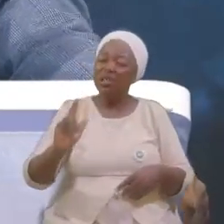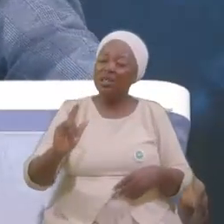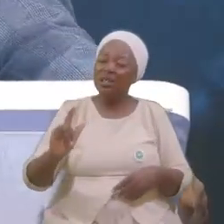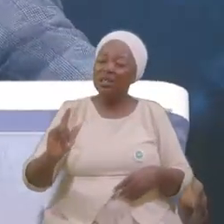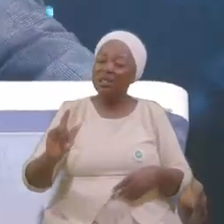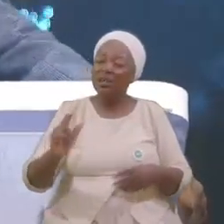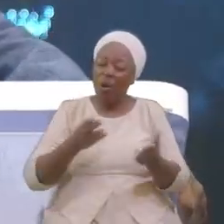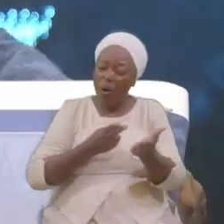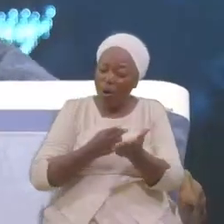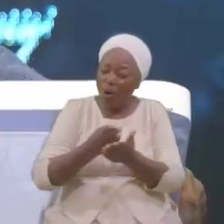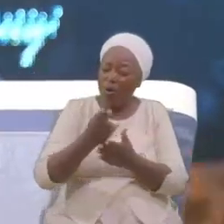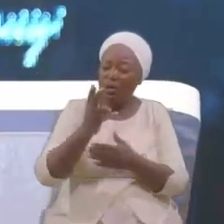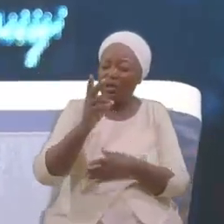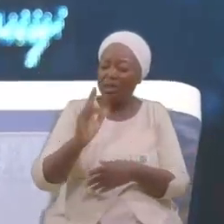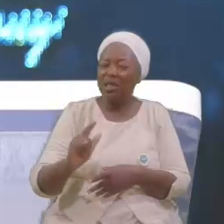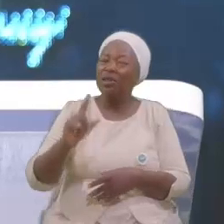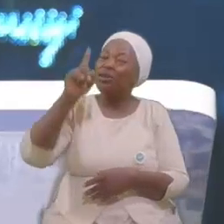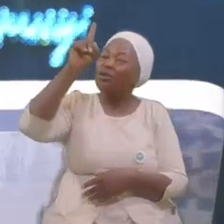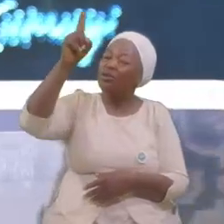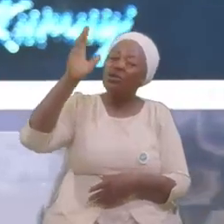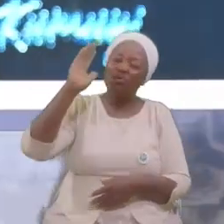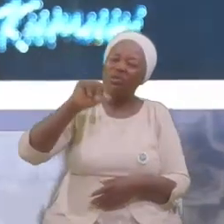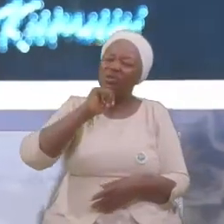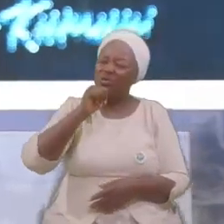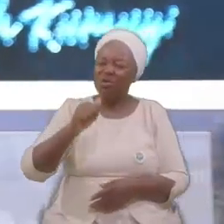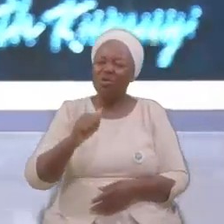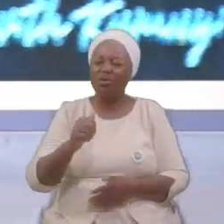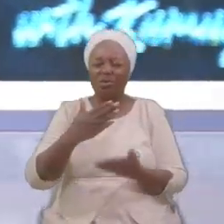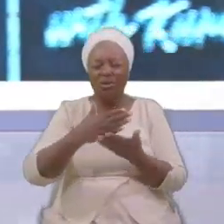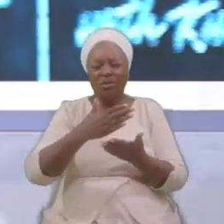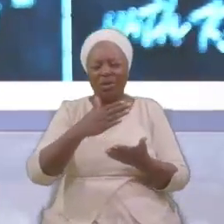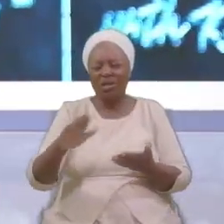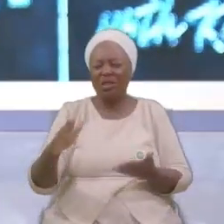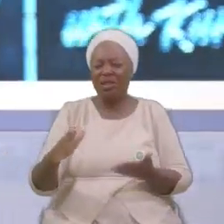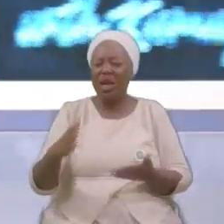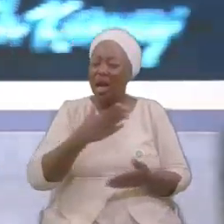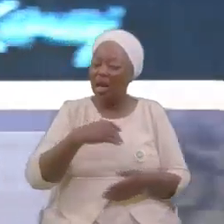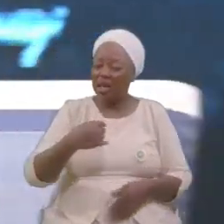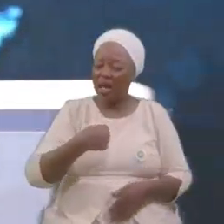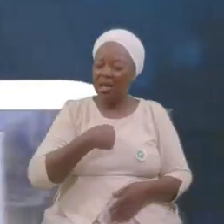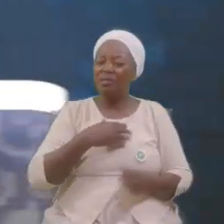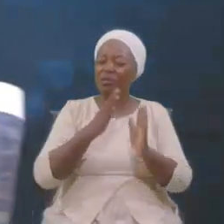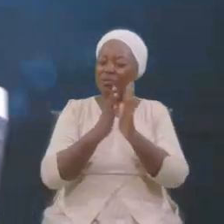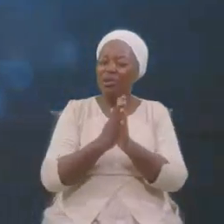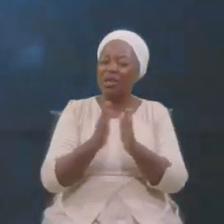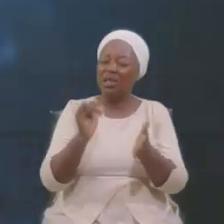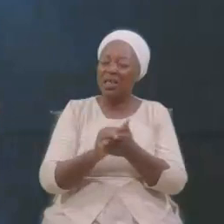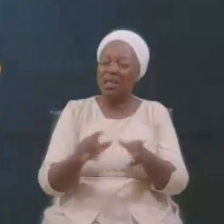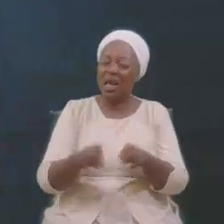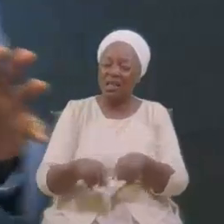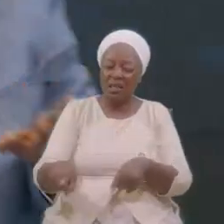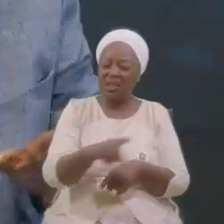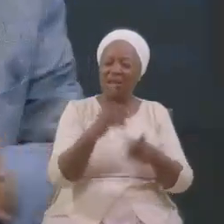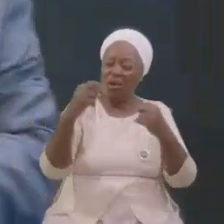honestly, you will in no wise reject. And I pray as they come, as they repent, as